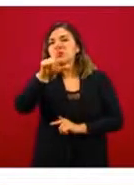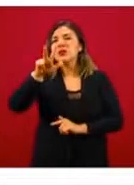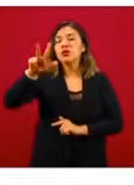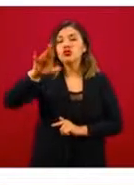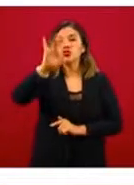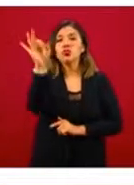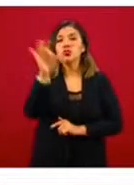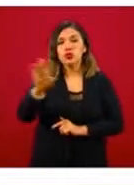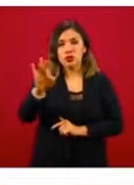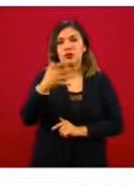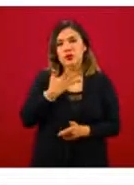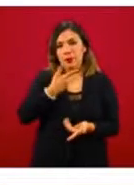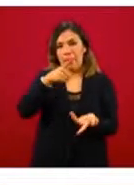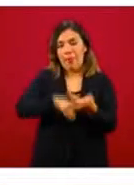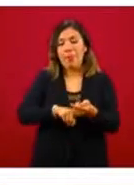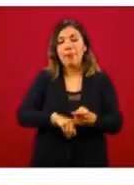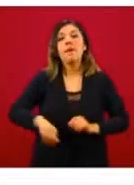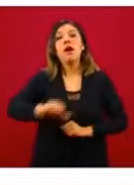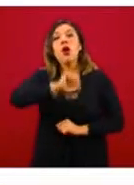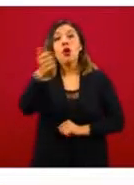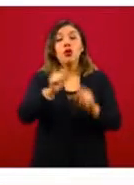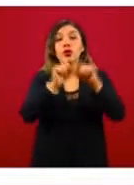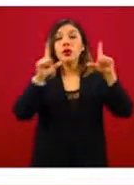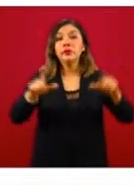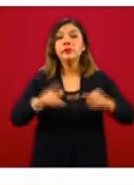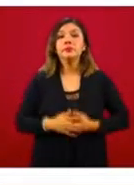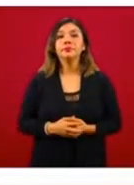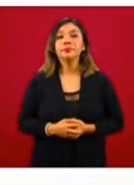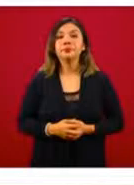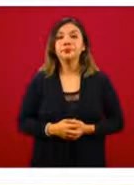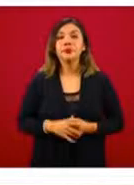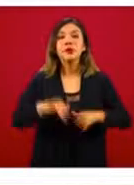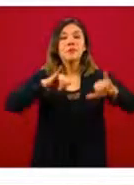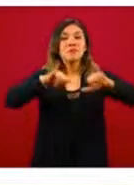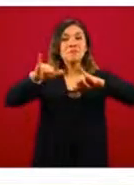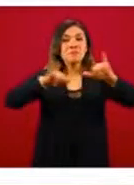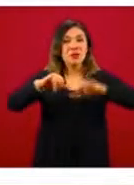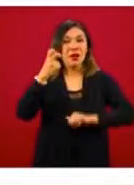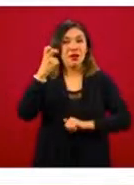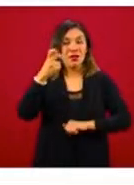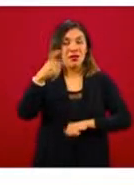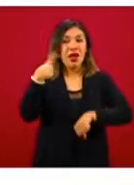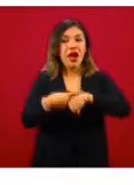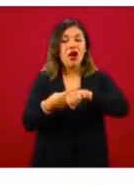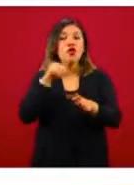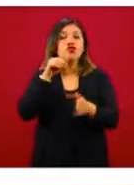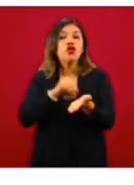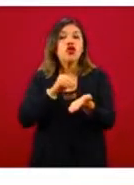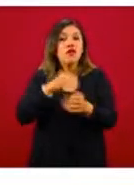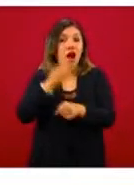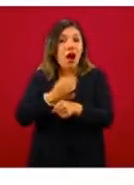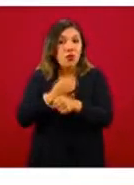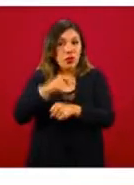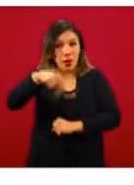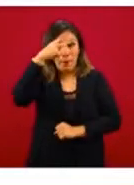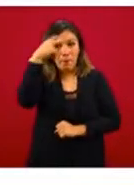map was reflected in the fact that it's 16 to 18% of those people who reflect the active